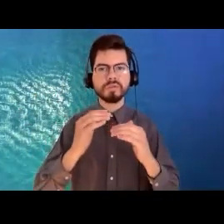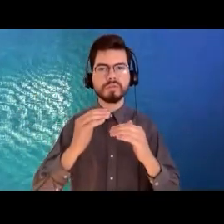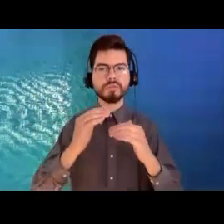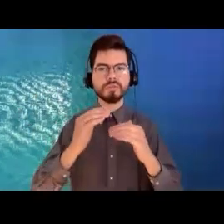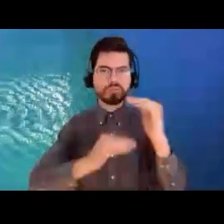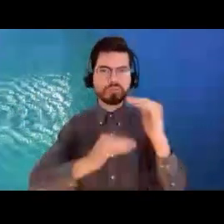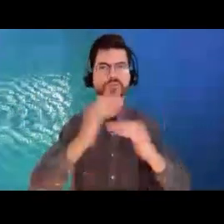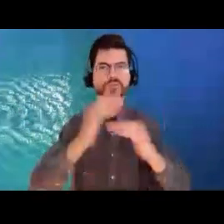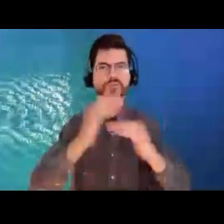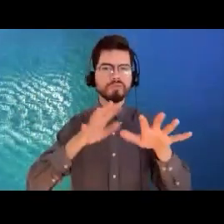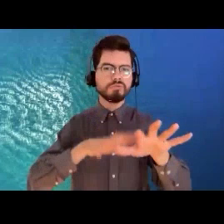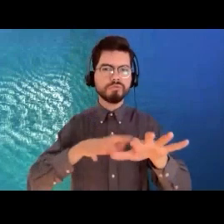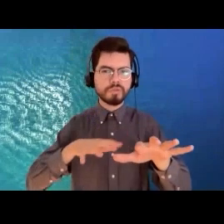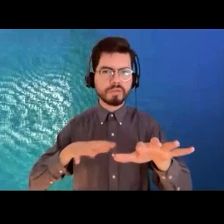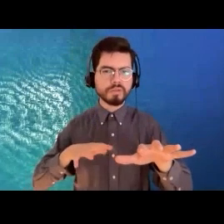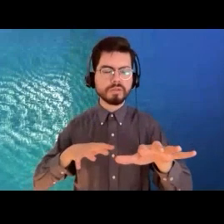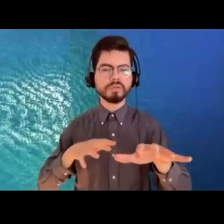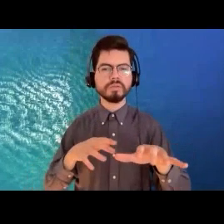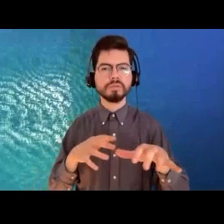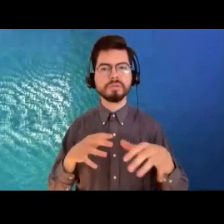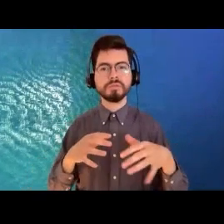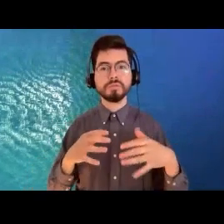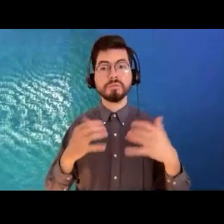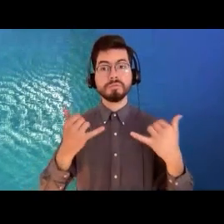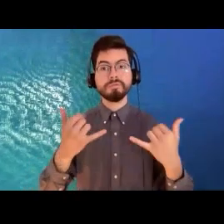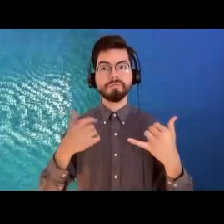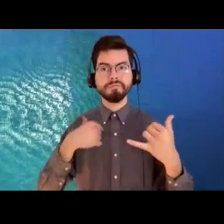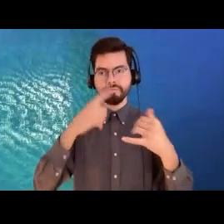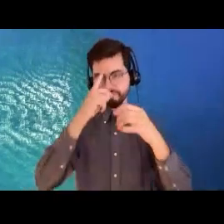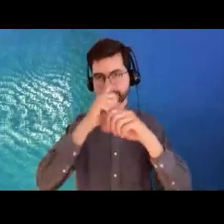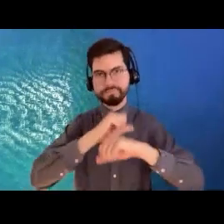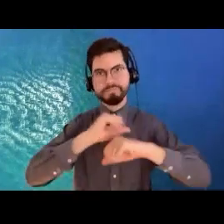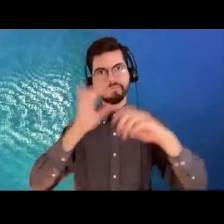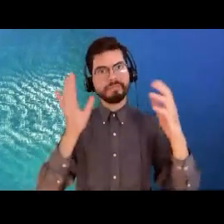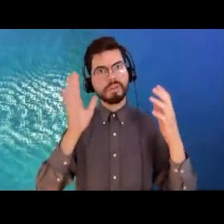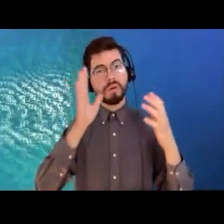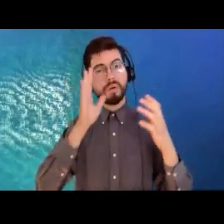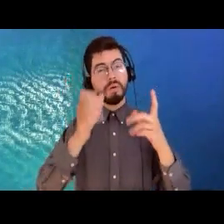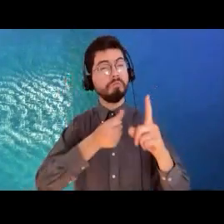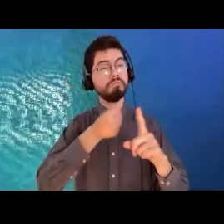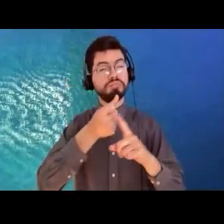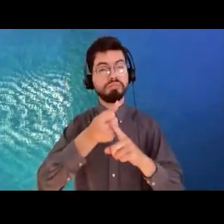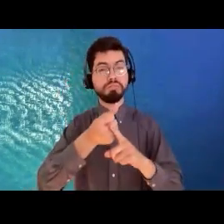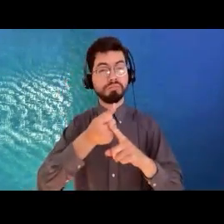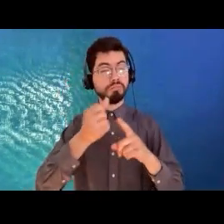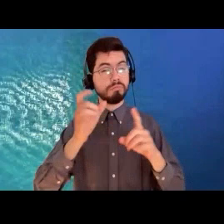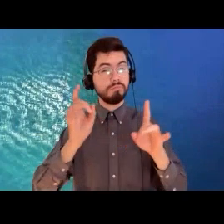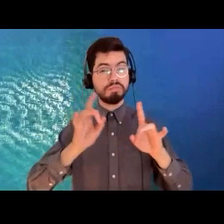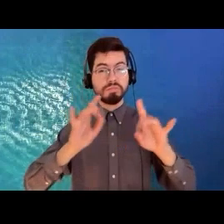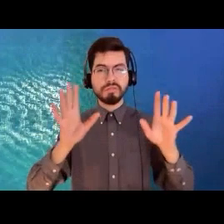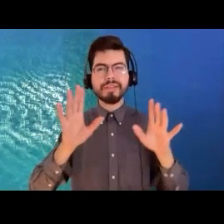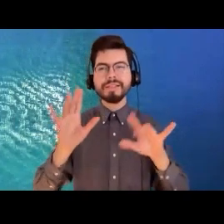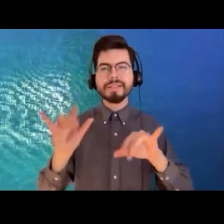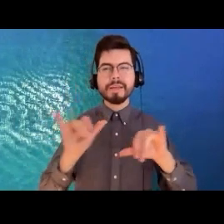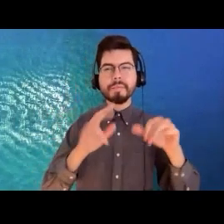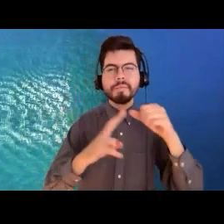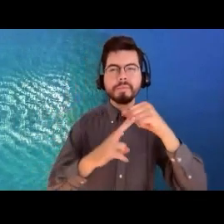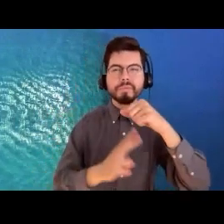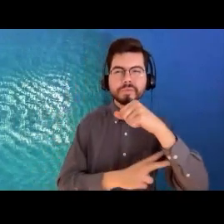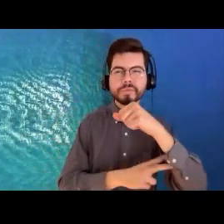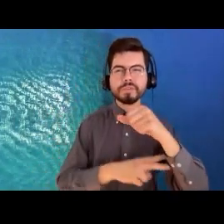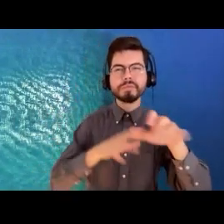those locations. But right now, I don't envision any, like our bridge and transportation projects where we have